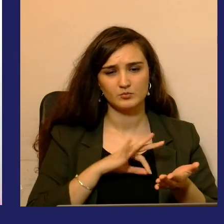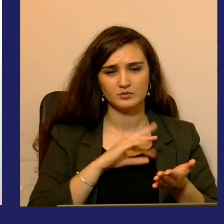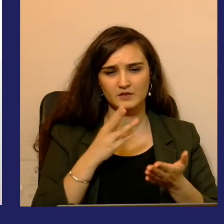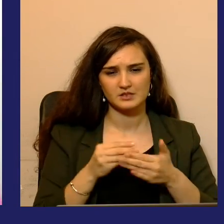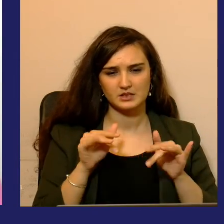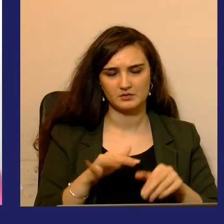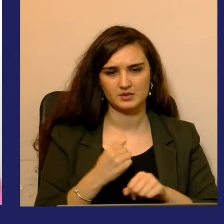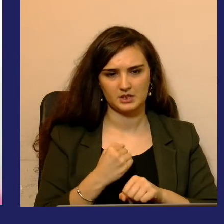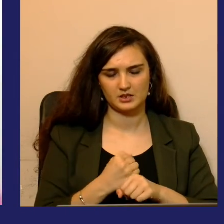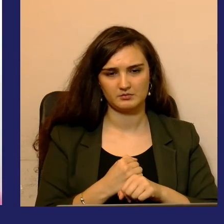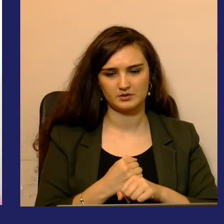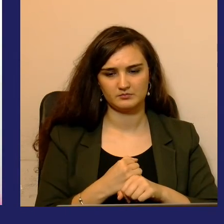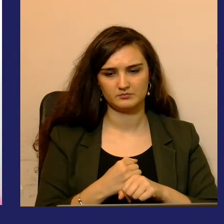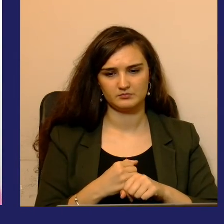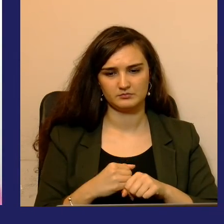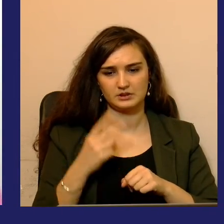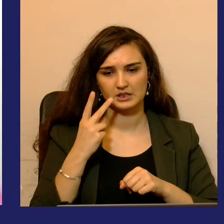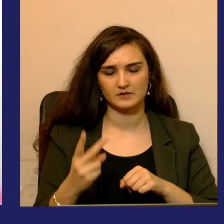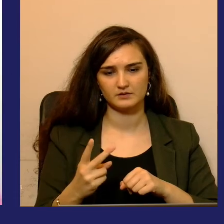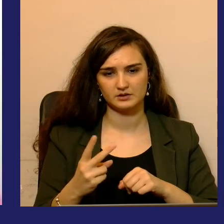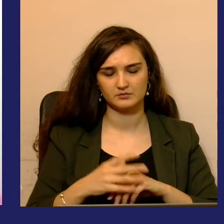huge fines that were